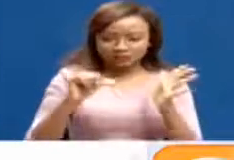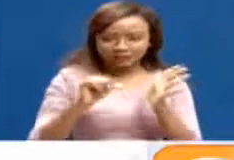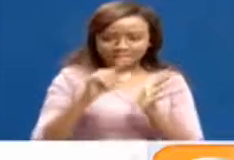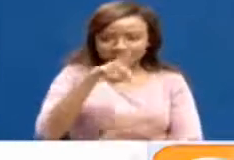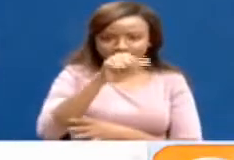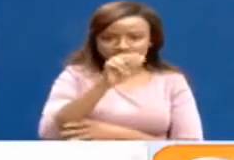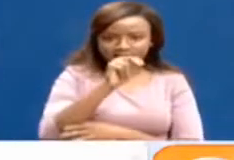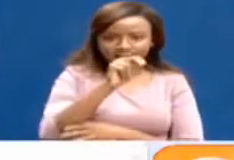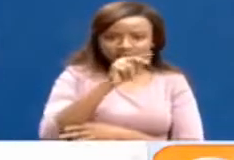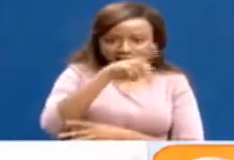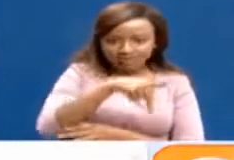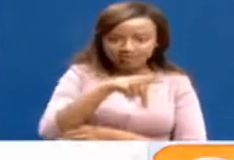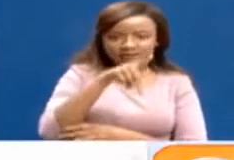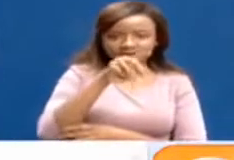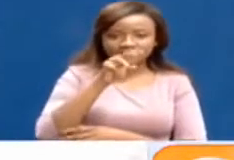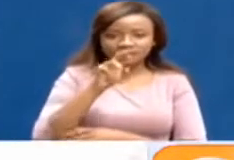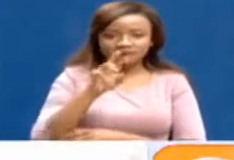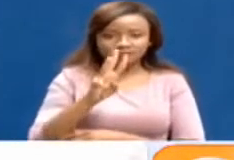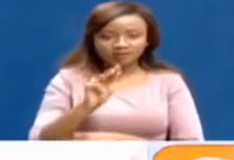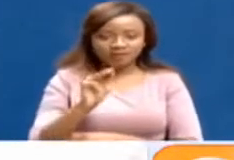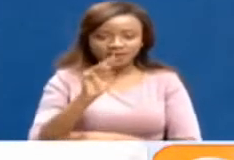highlights.